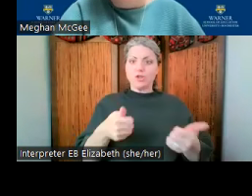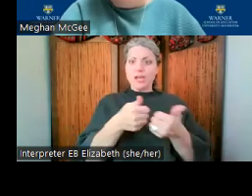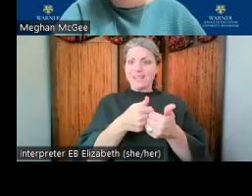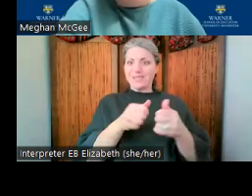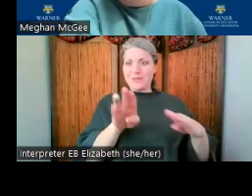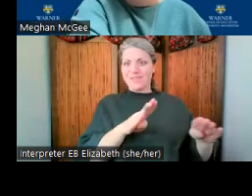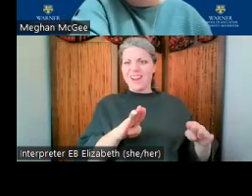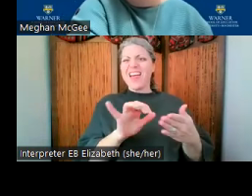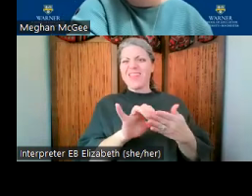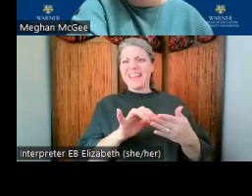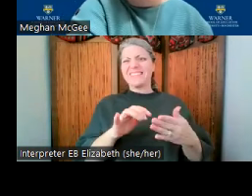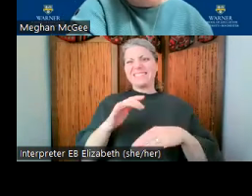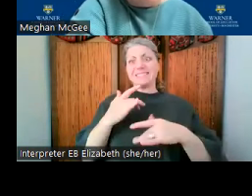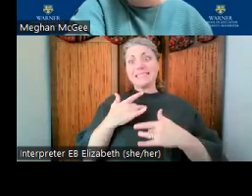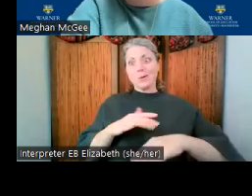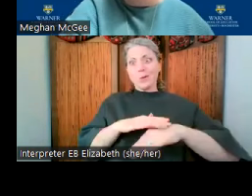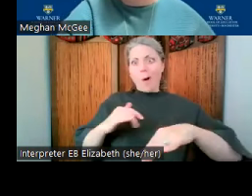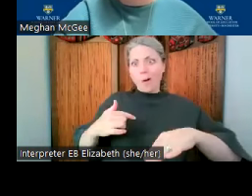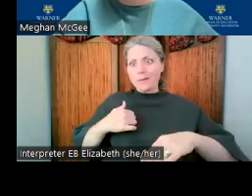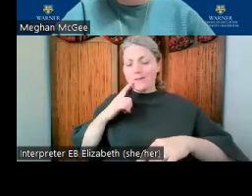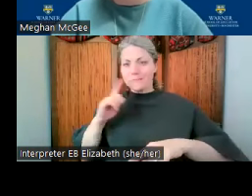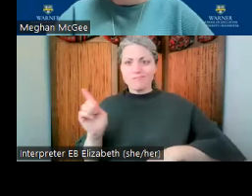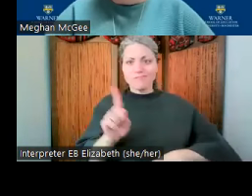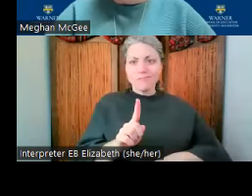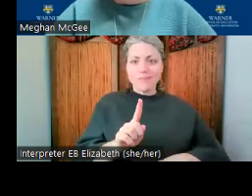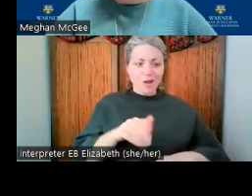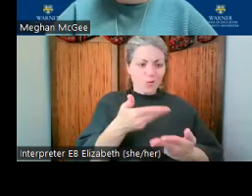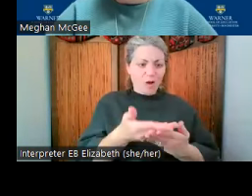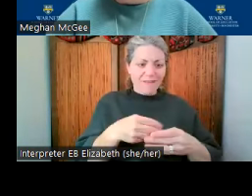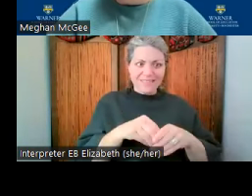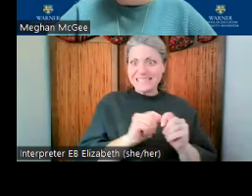And just in the effort of making no assumptions,